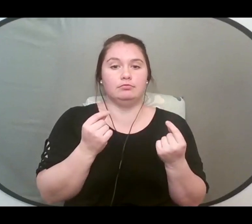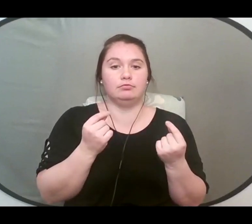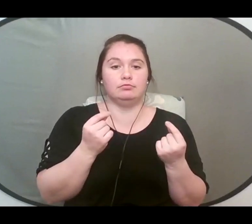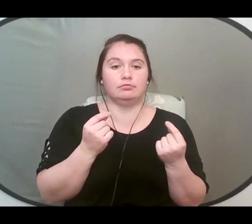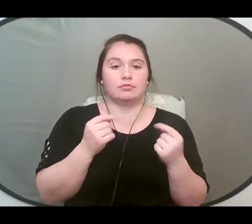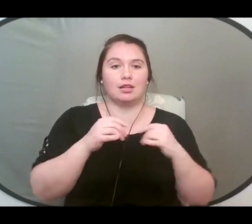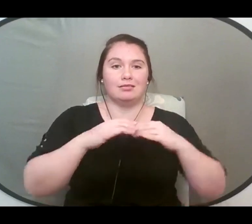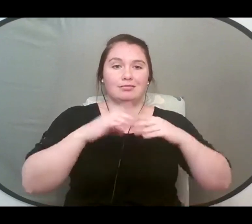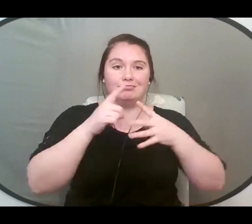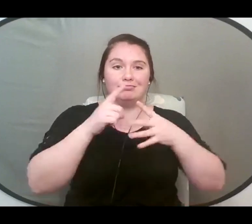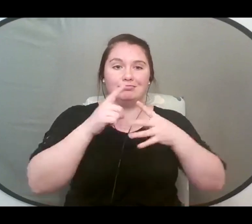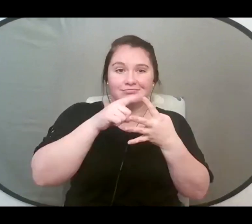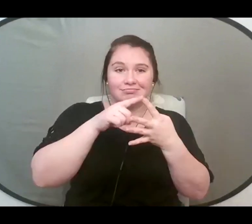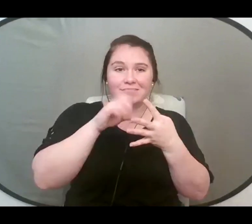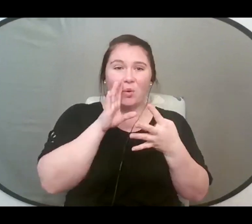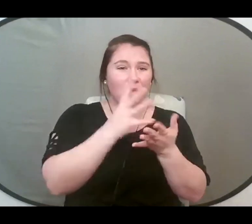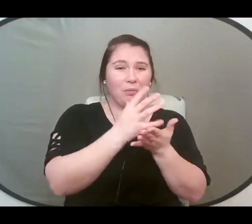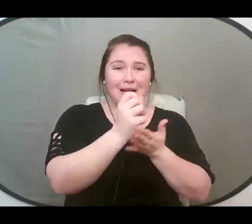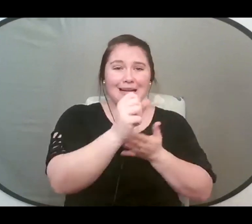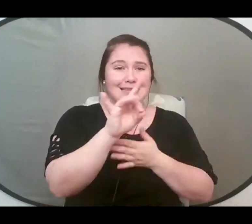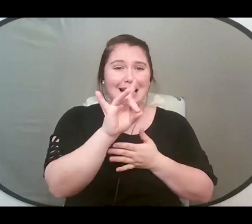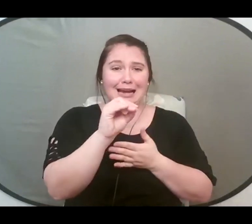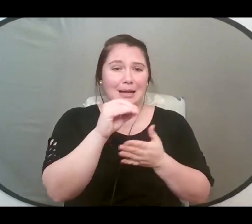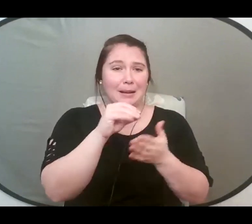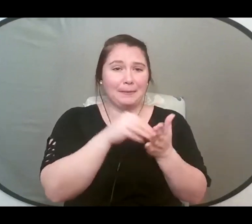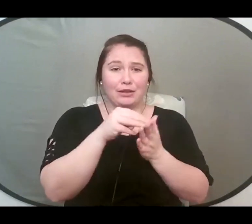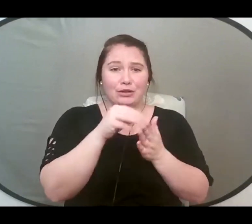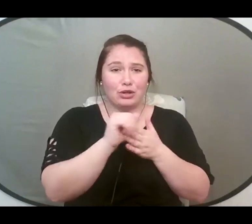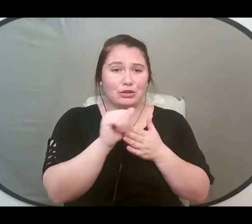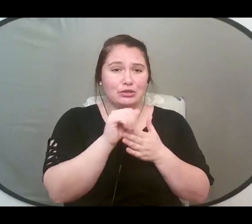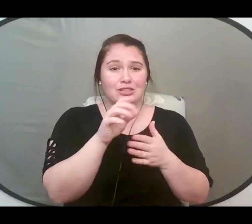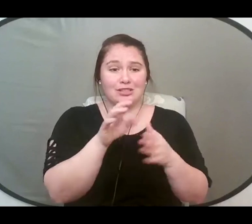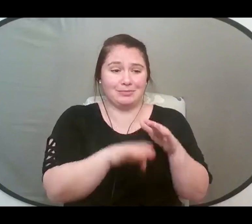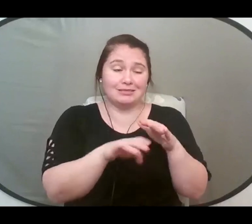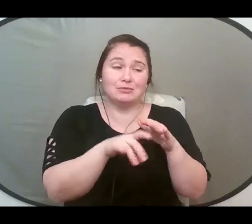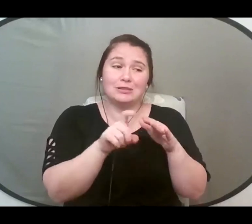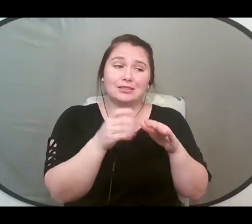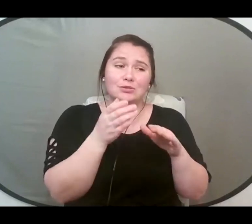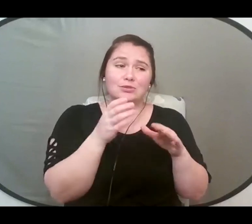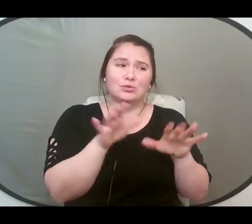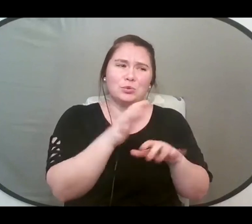a waste of the $80 million, and just basically we need to do better.